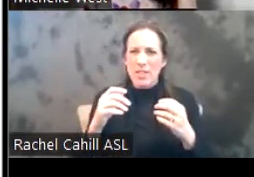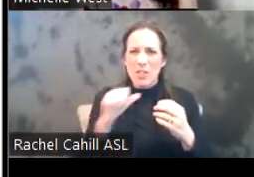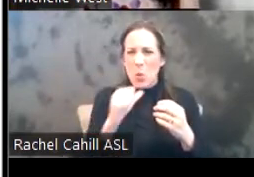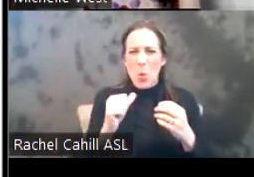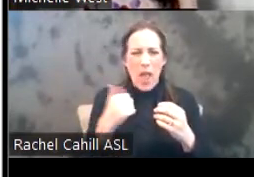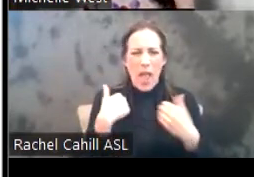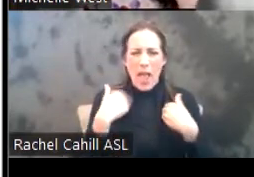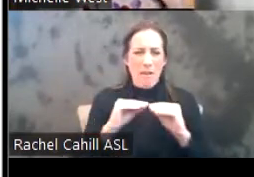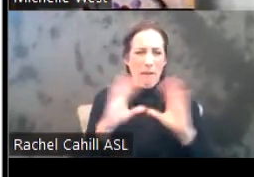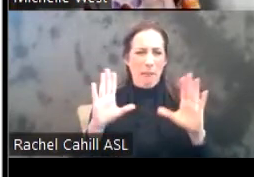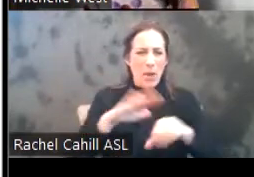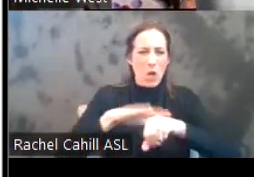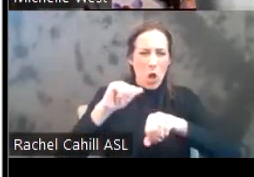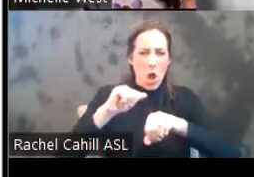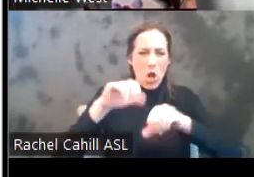succinct,